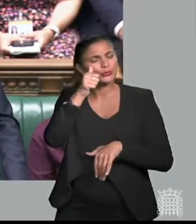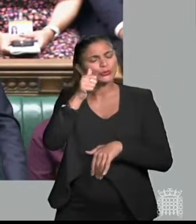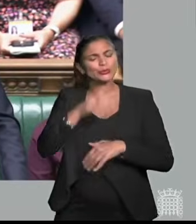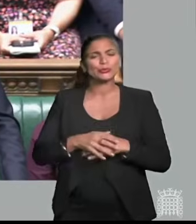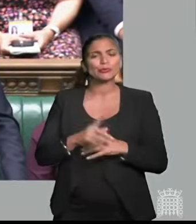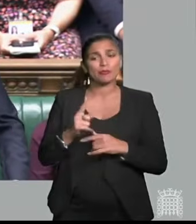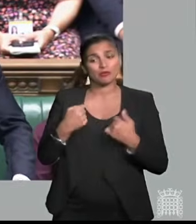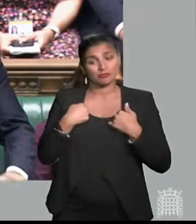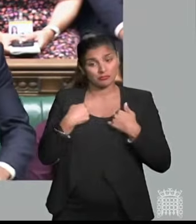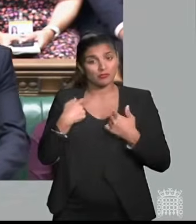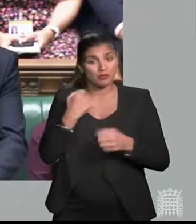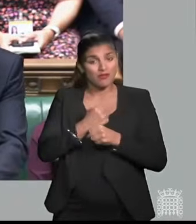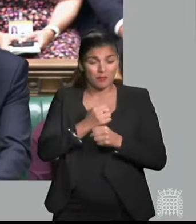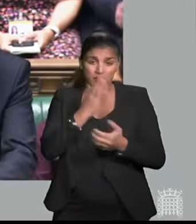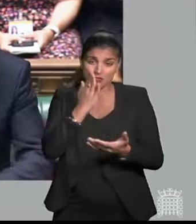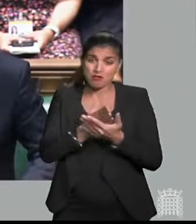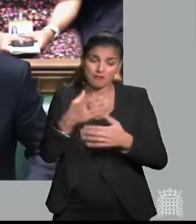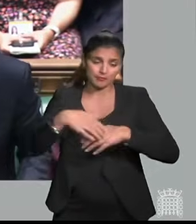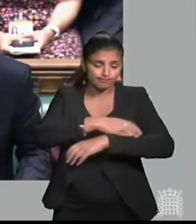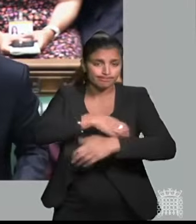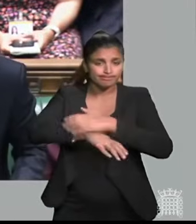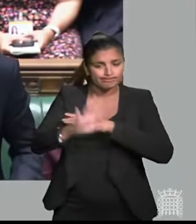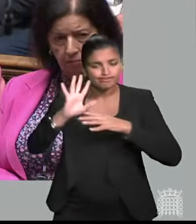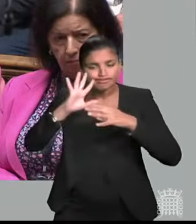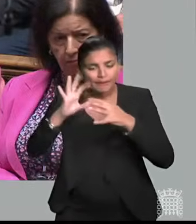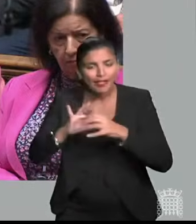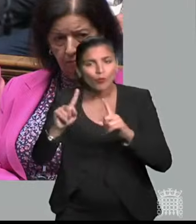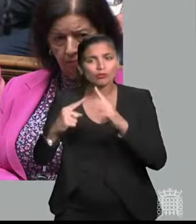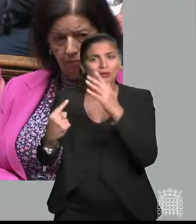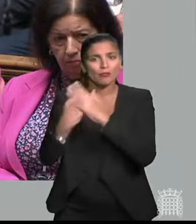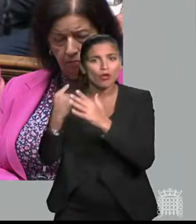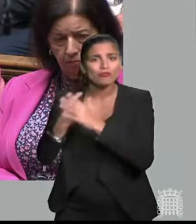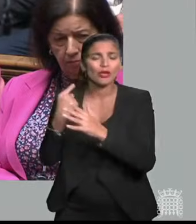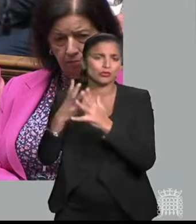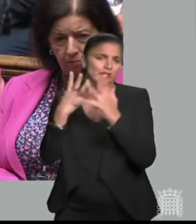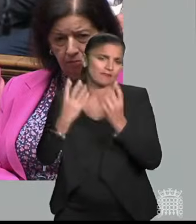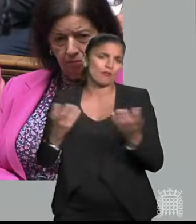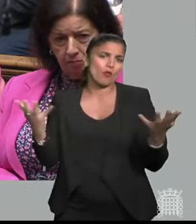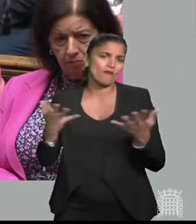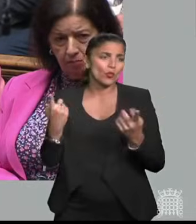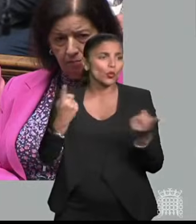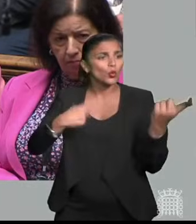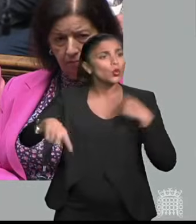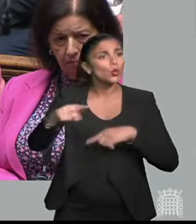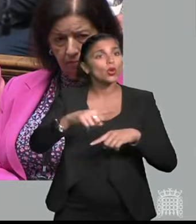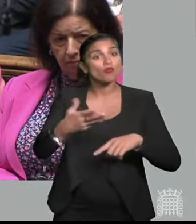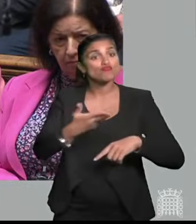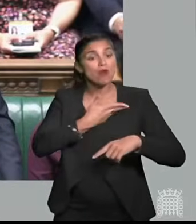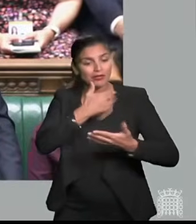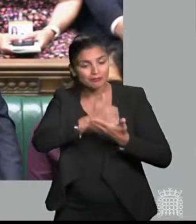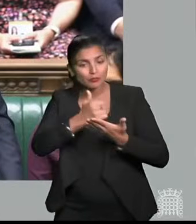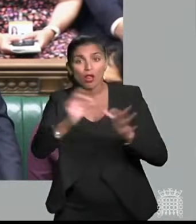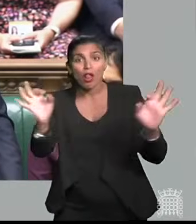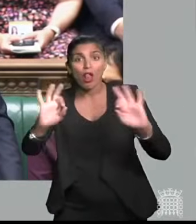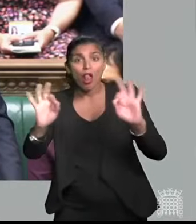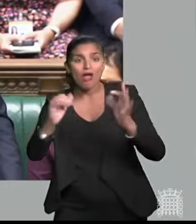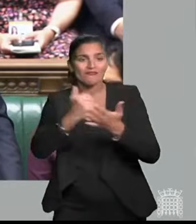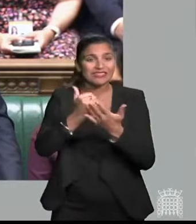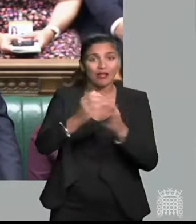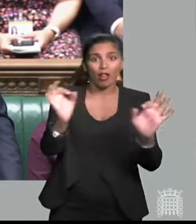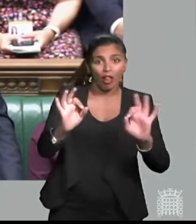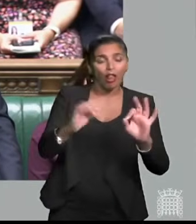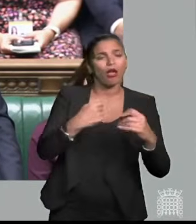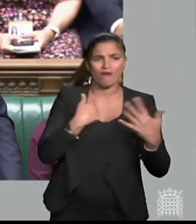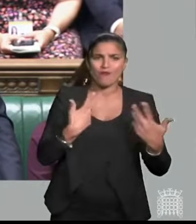illegal migration and the harm it causes by removing those with no right to be here in the UK. We have excellent, long-standing